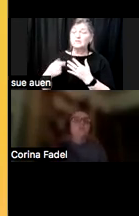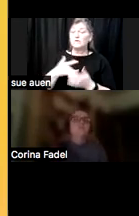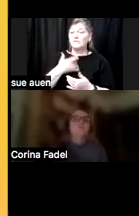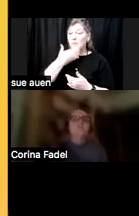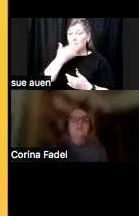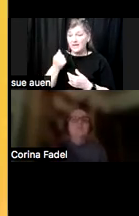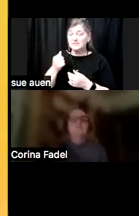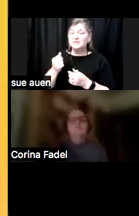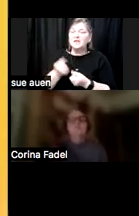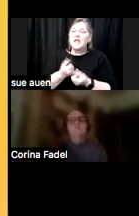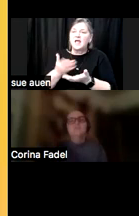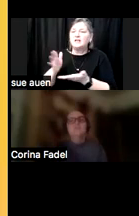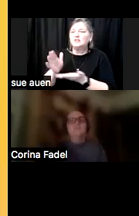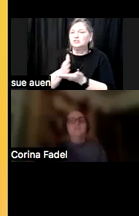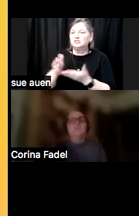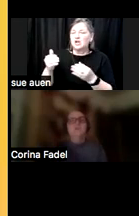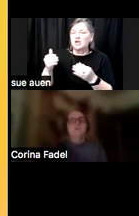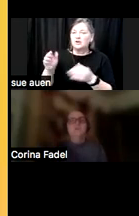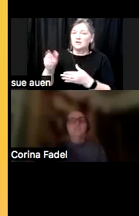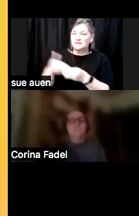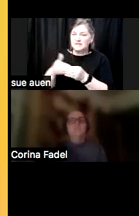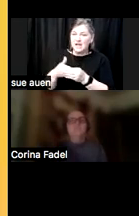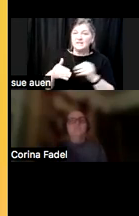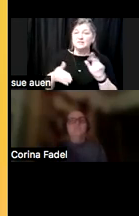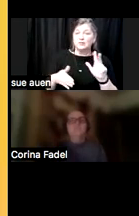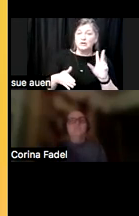share on those slides 36 to 39.